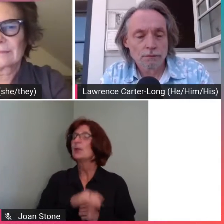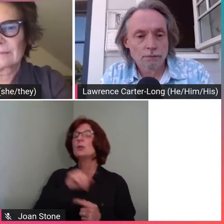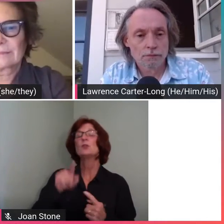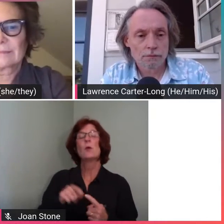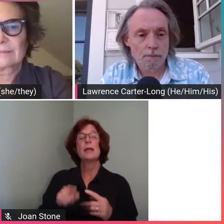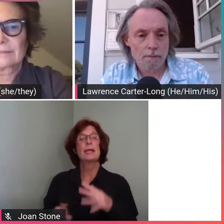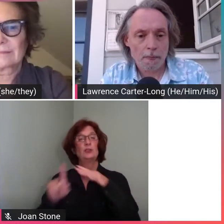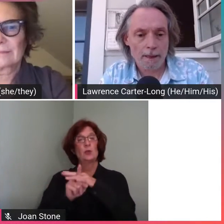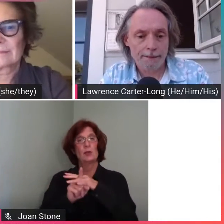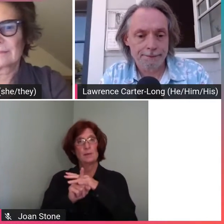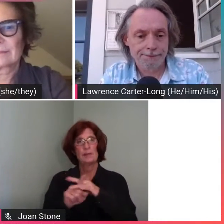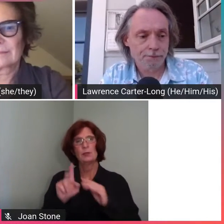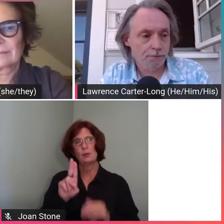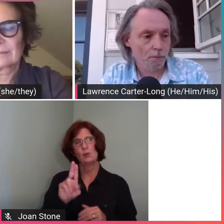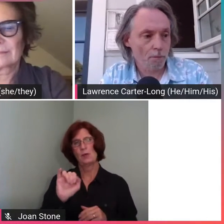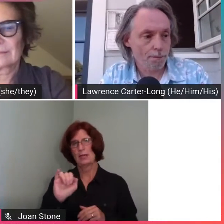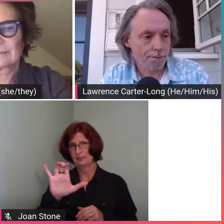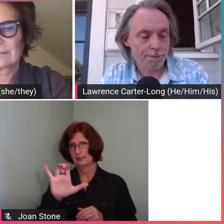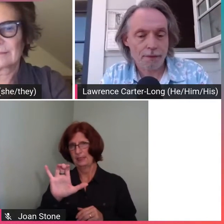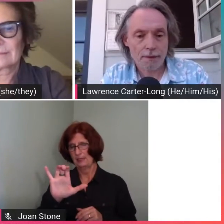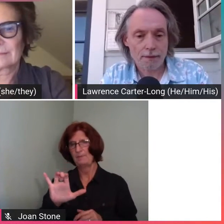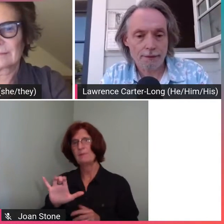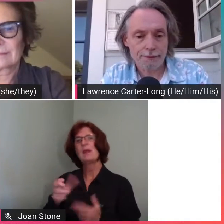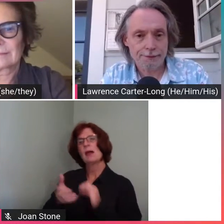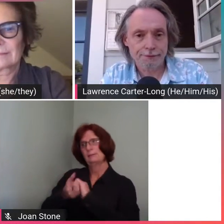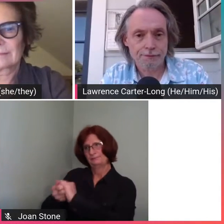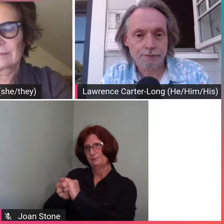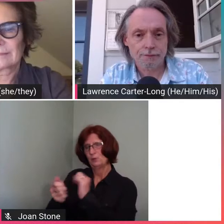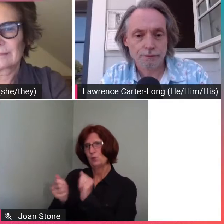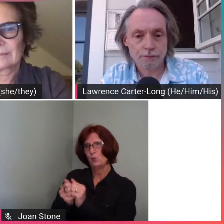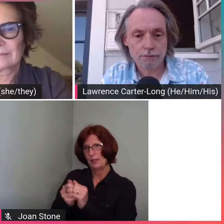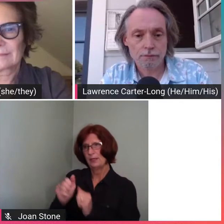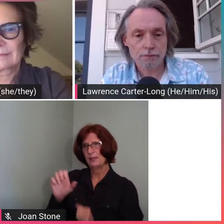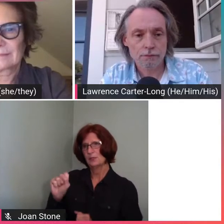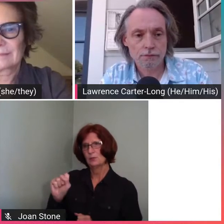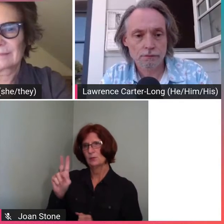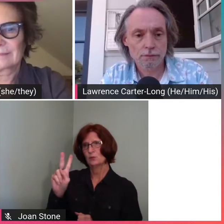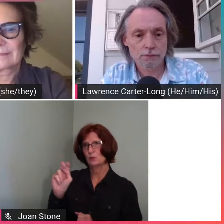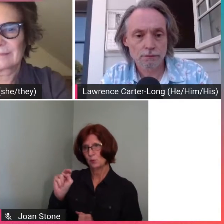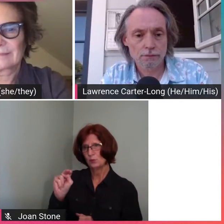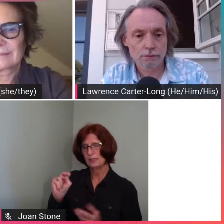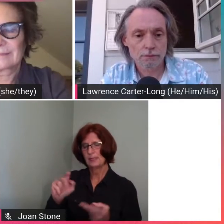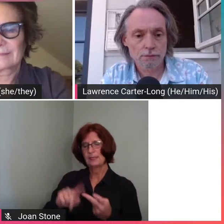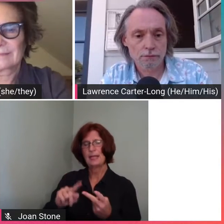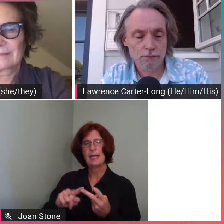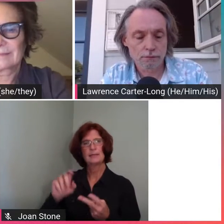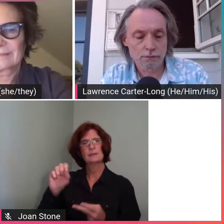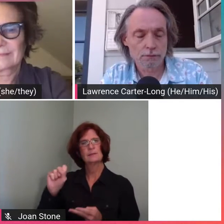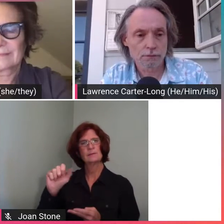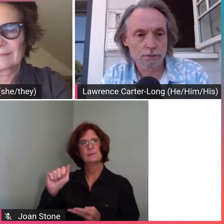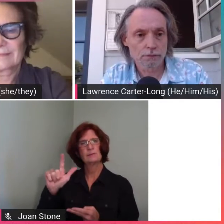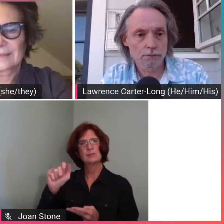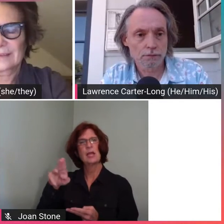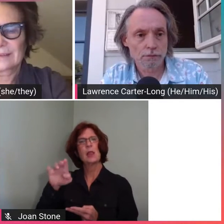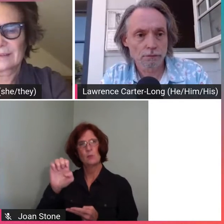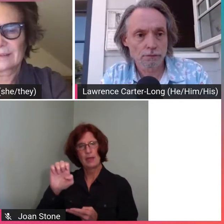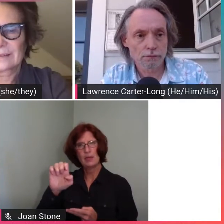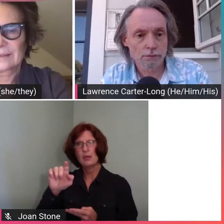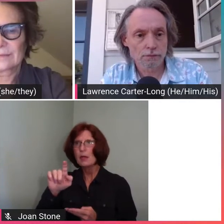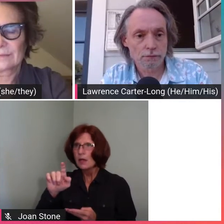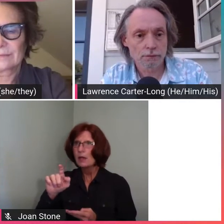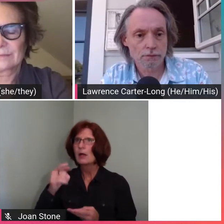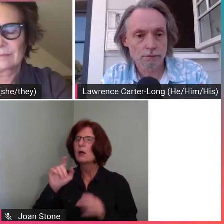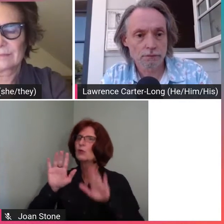had the opportunity to work with Susan and Salome, I was excited to kind of blend what I was doing in class with